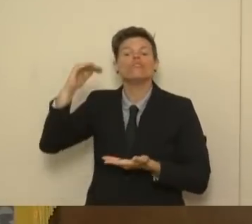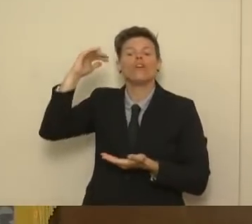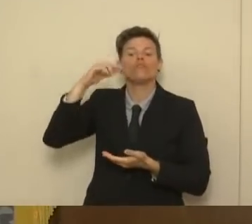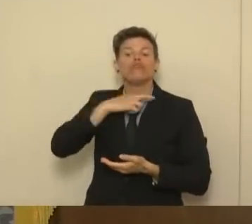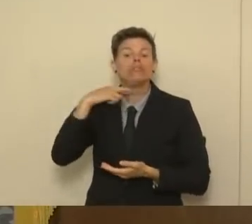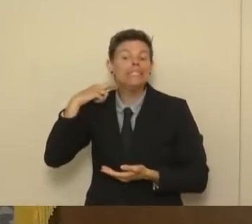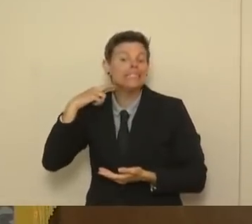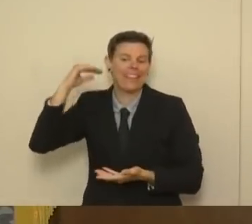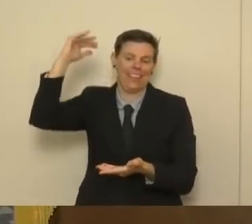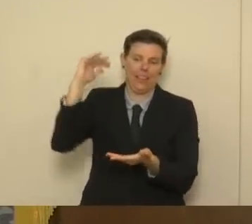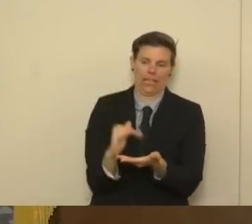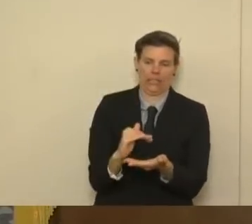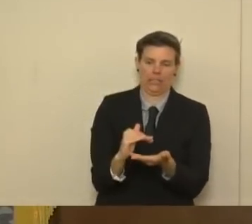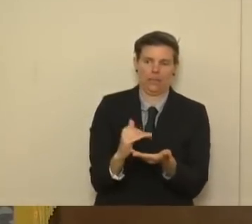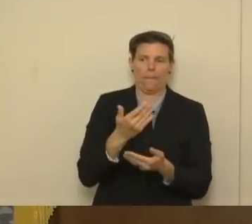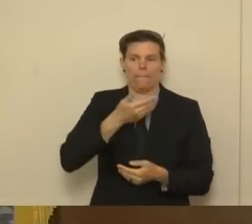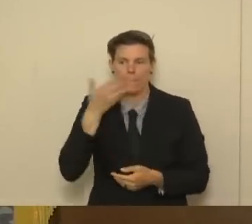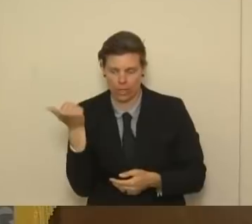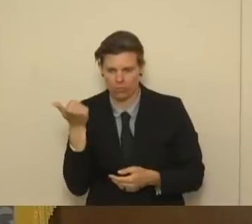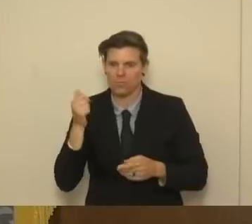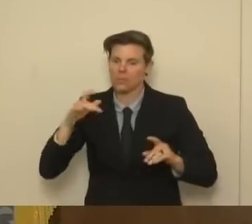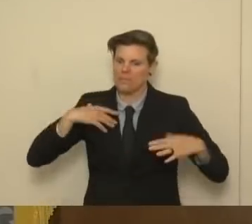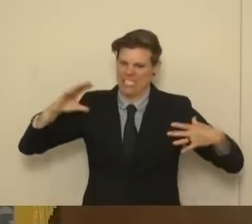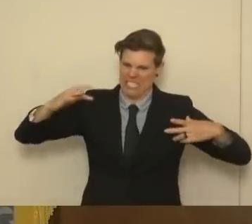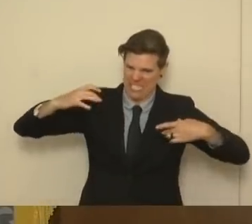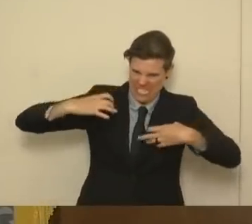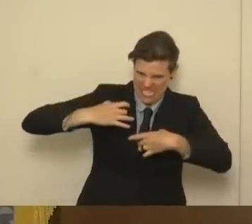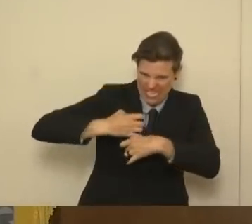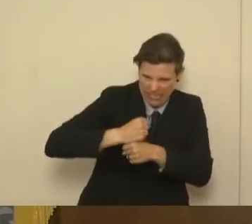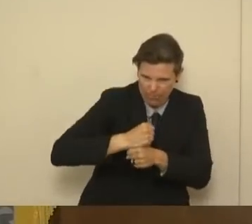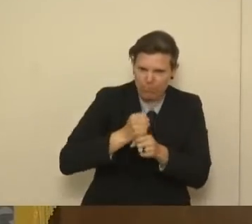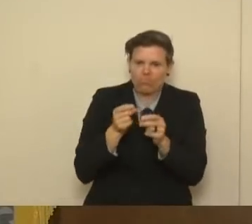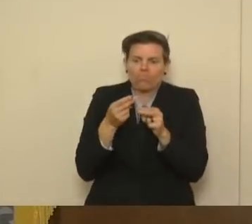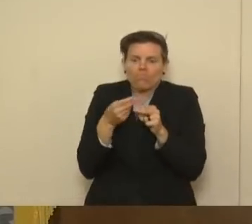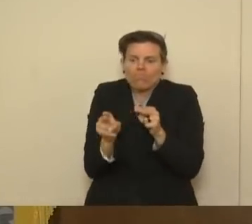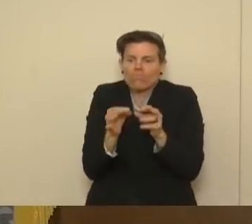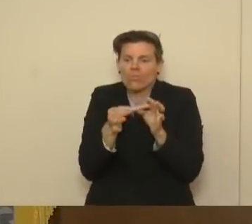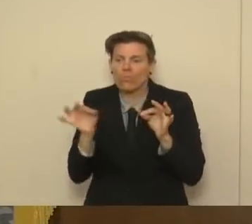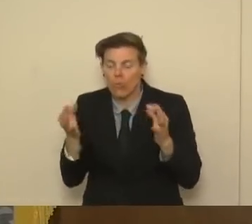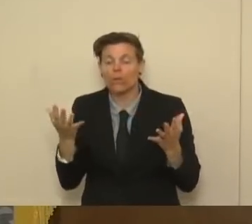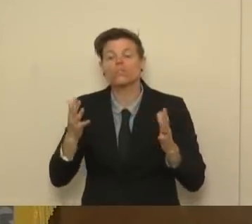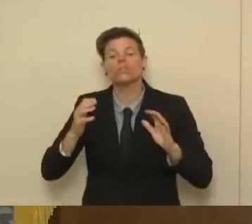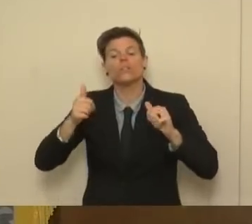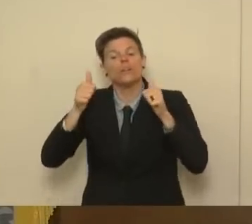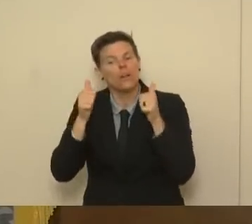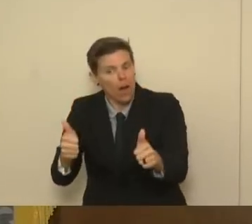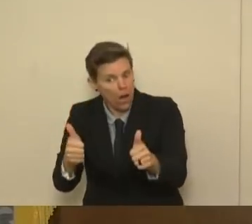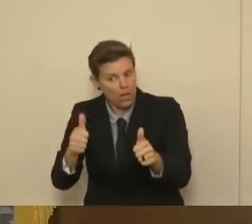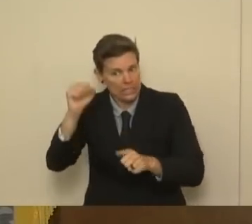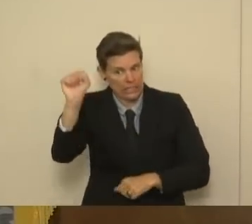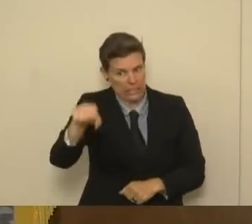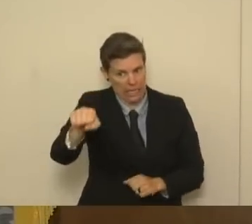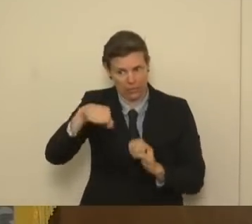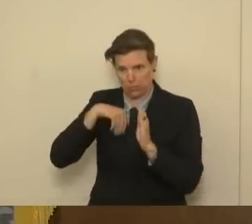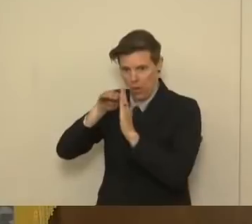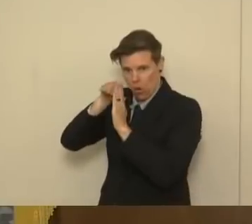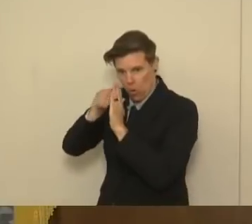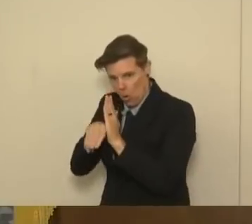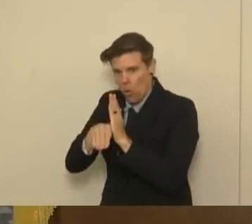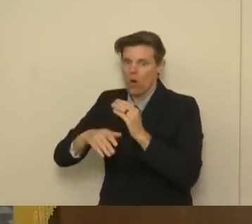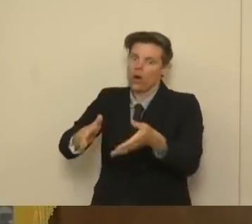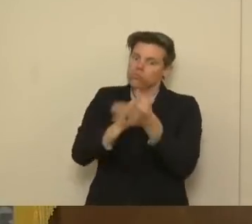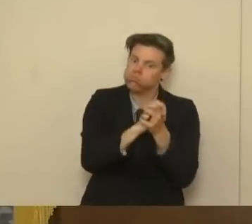stay the course. Congratulations, New Mexico. I'm grateful to you and your leadership. Let's keep showing the country how it's